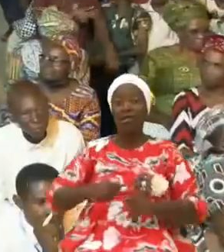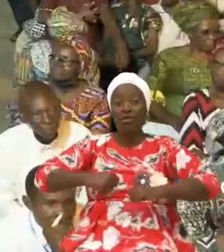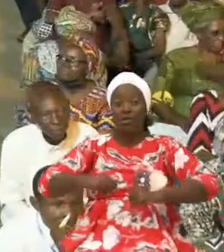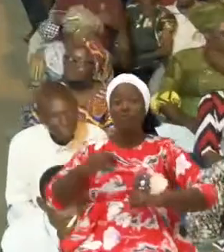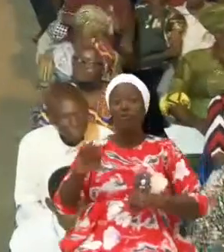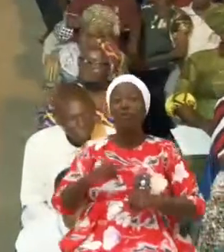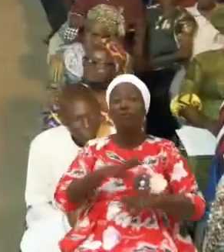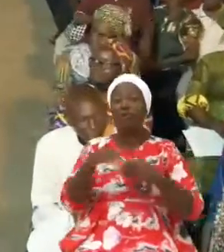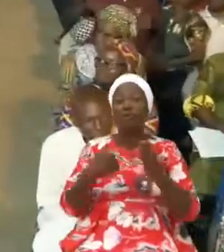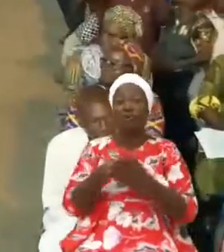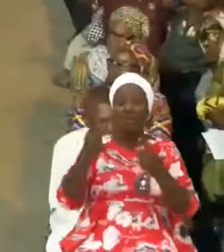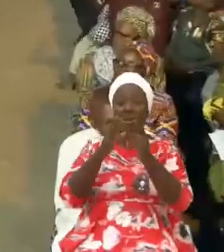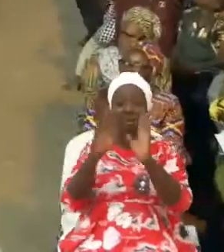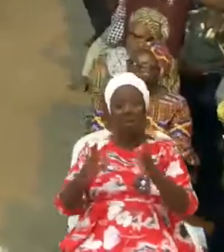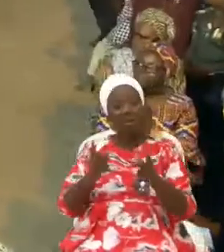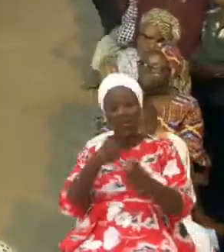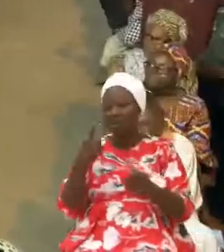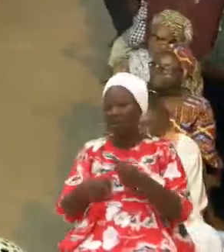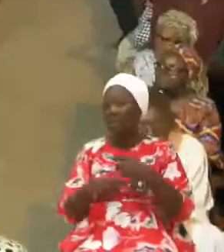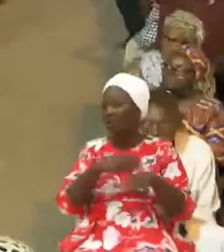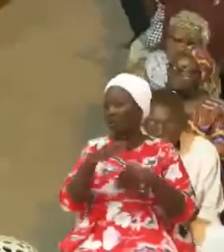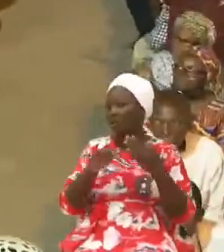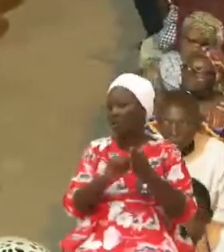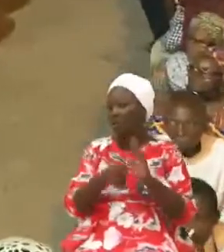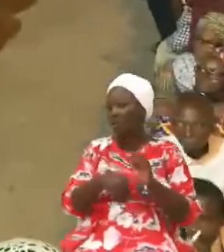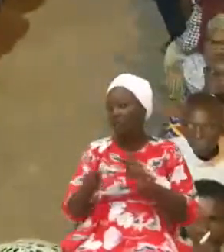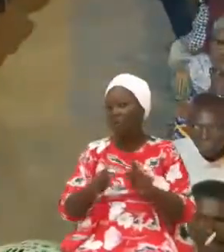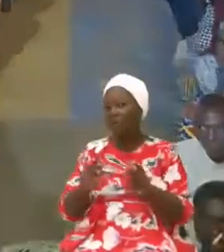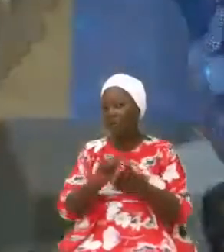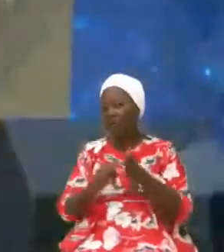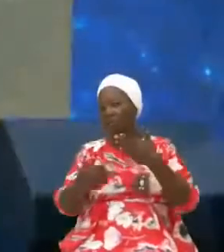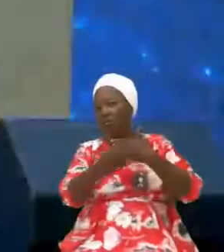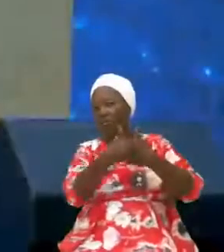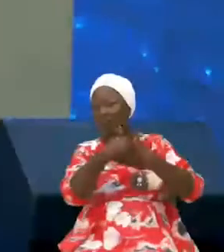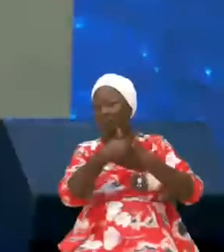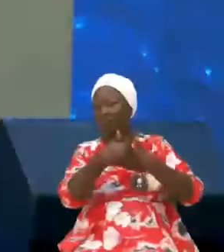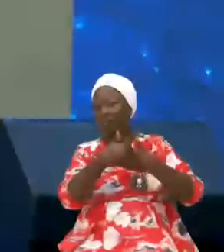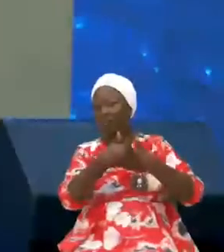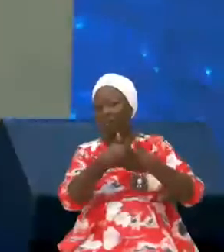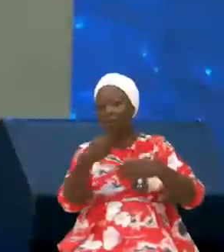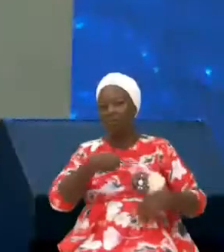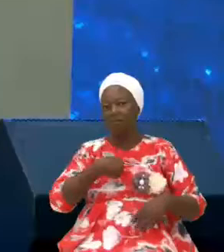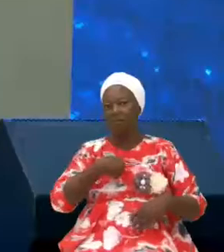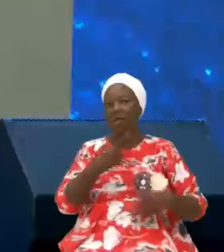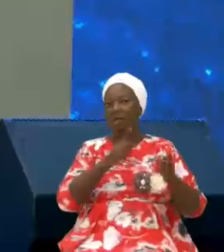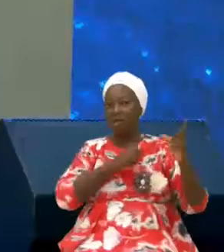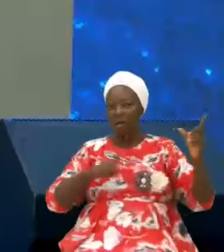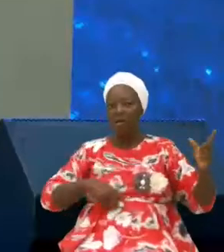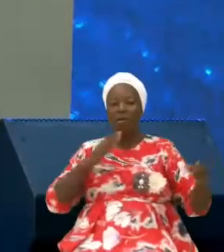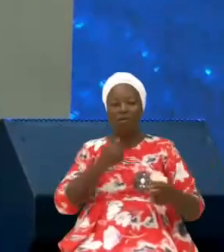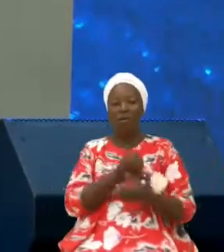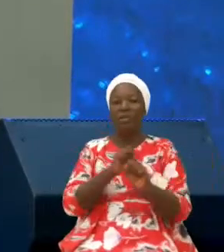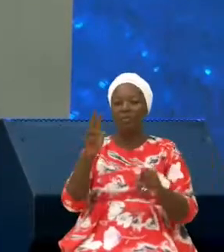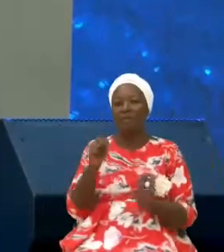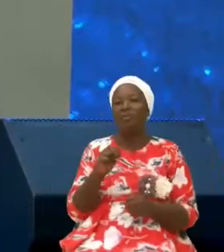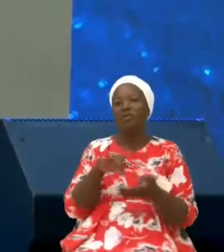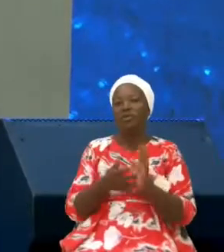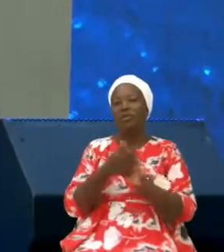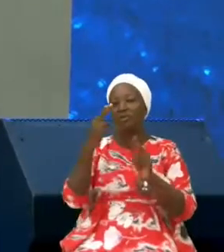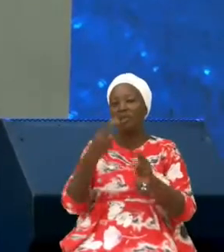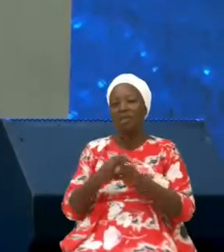was saying, the chief of sinners, then all the other people that queue behind